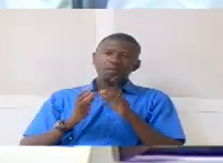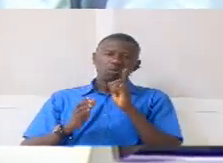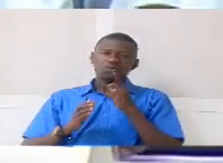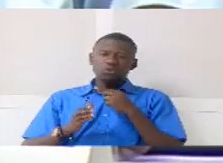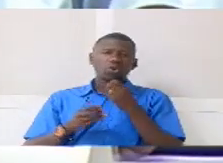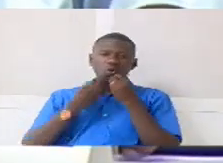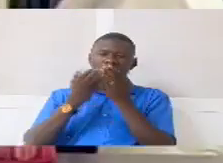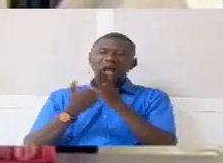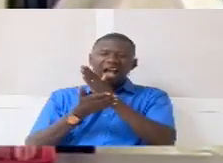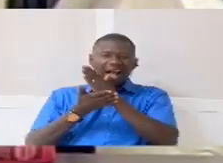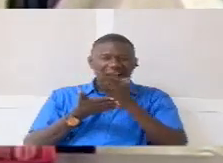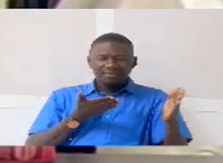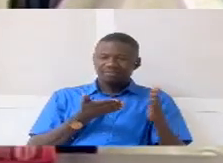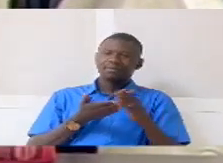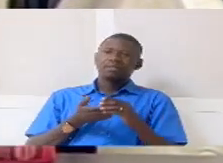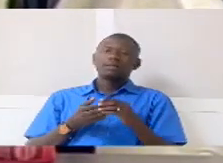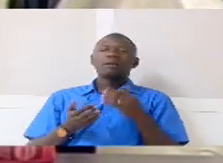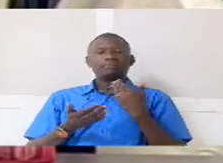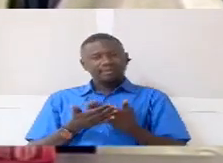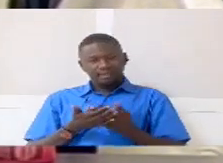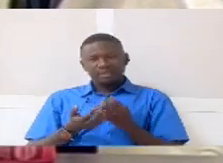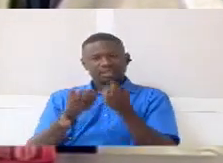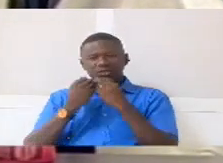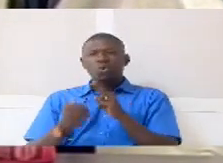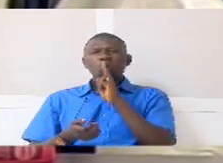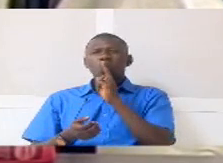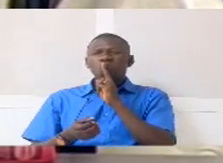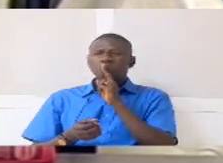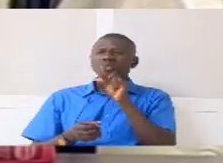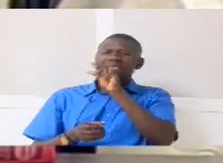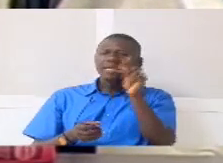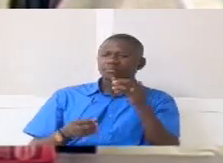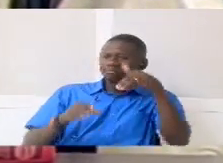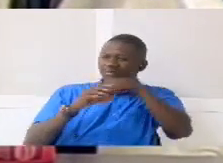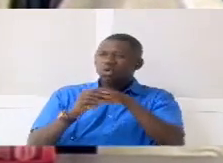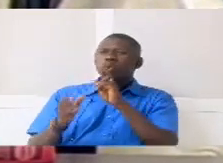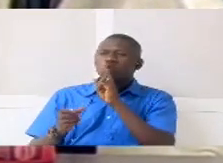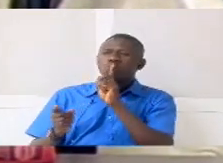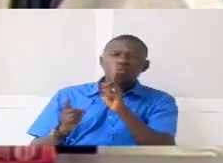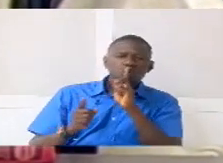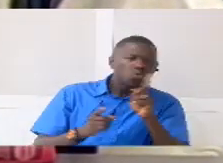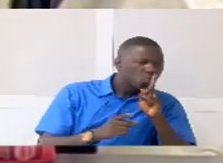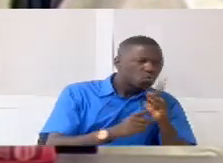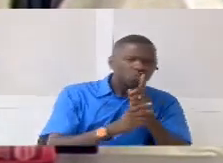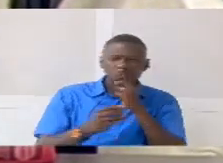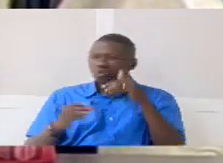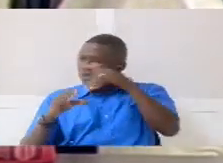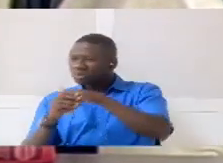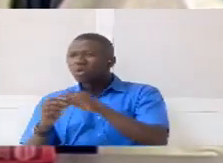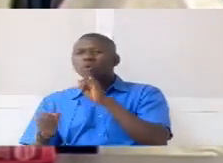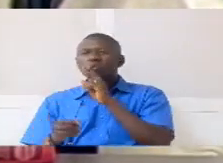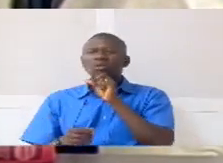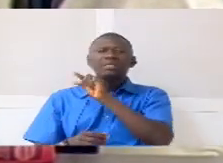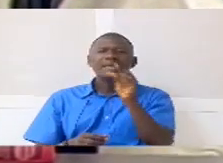prison. Ako ko ketanyami ya banke barbitum iman ko be senian dinye ya jumale nati kasola